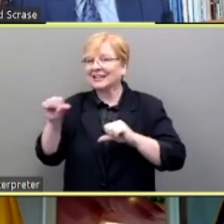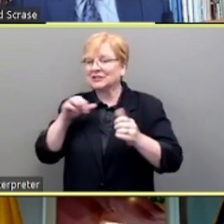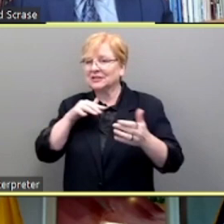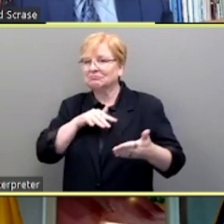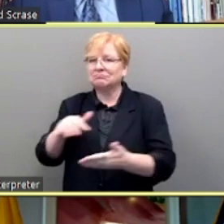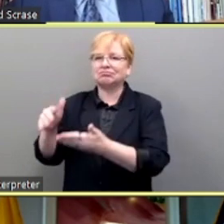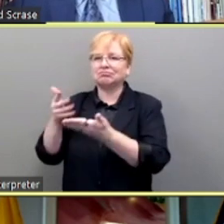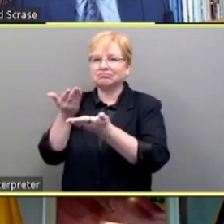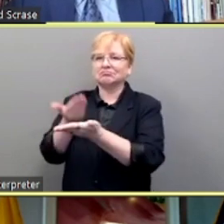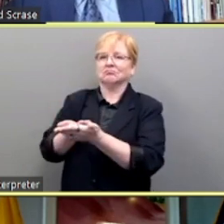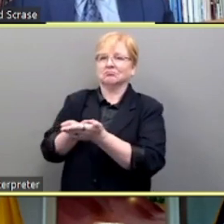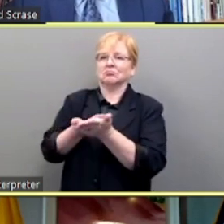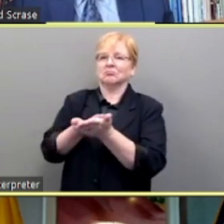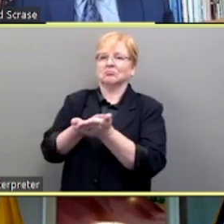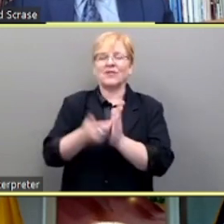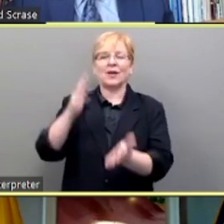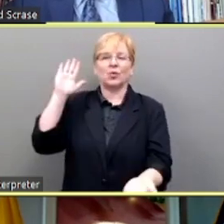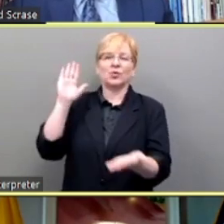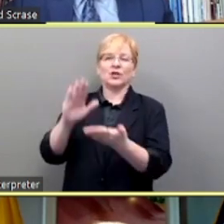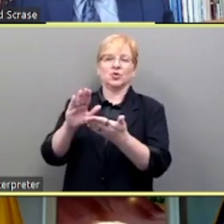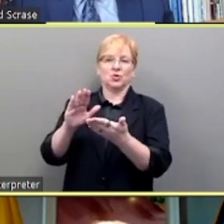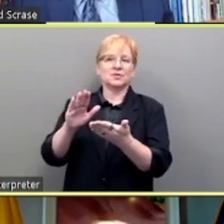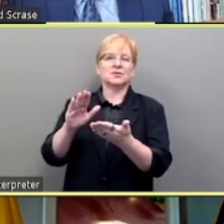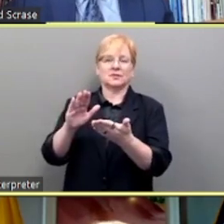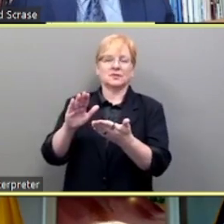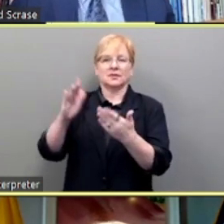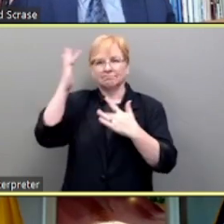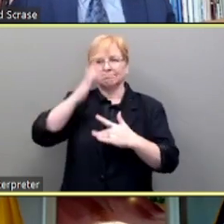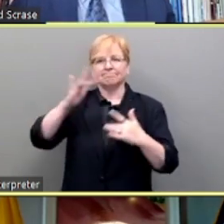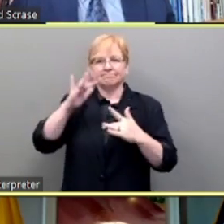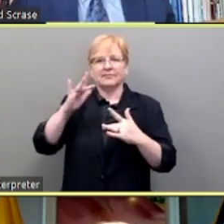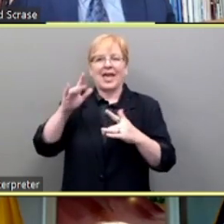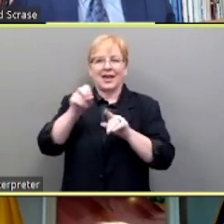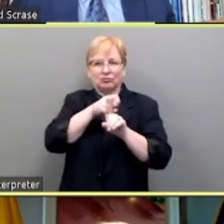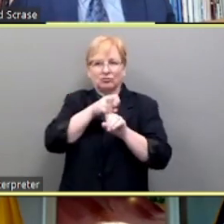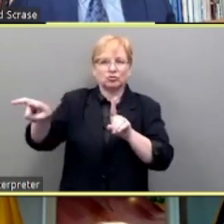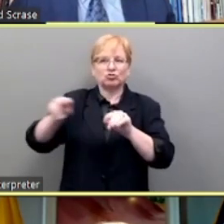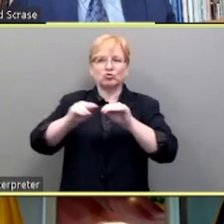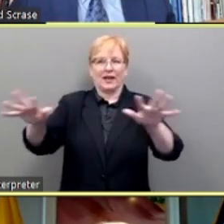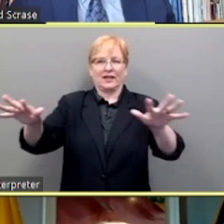reduce the risk of infection substantially. Next slide.